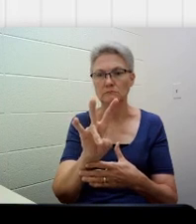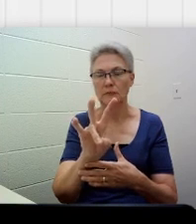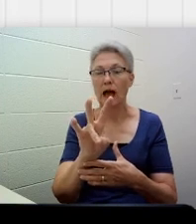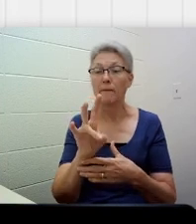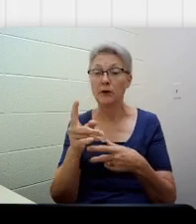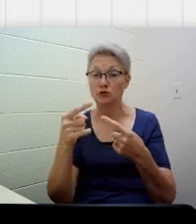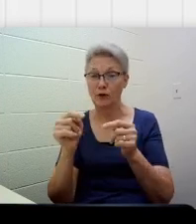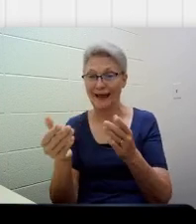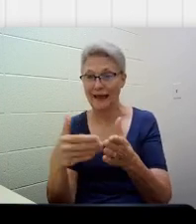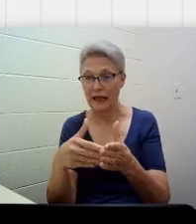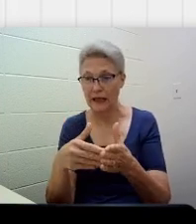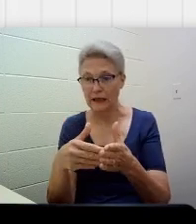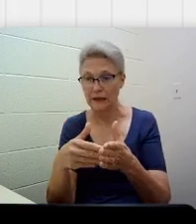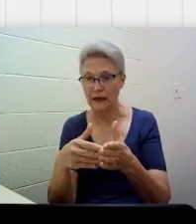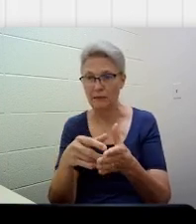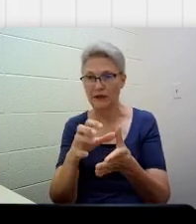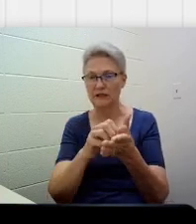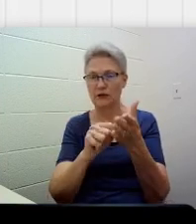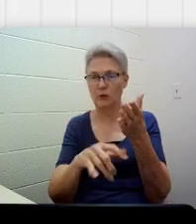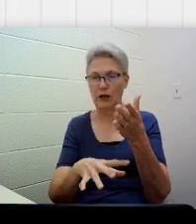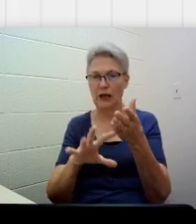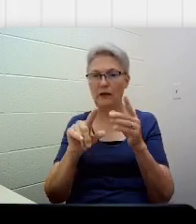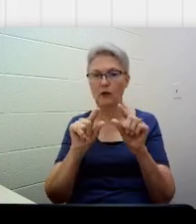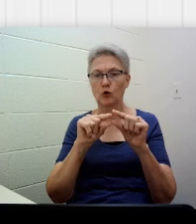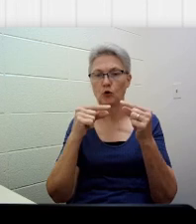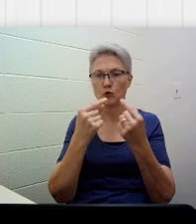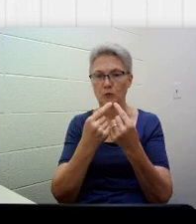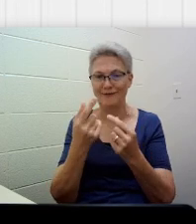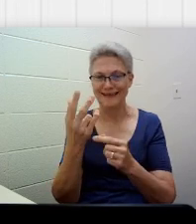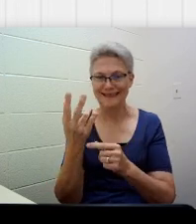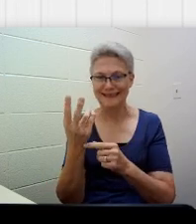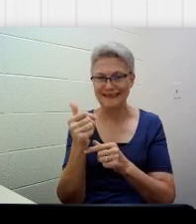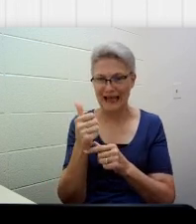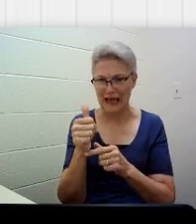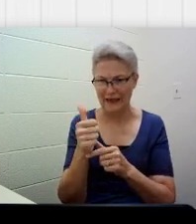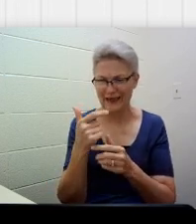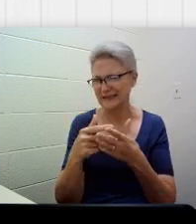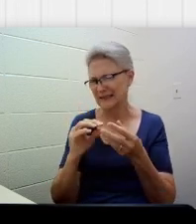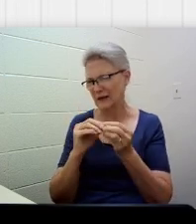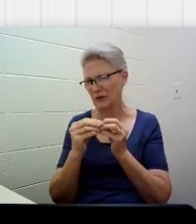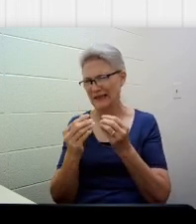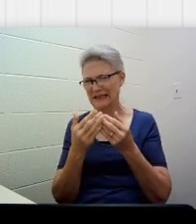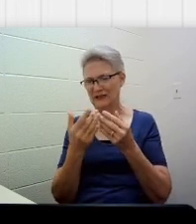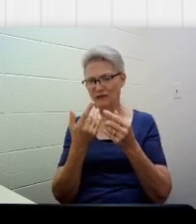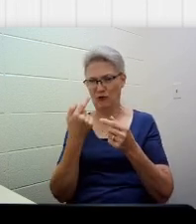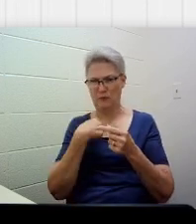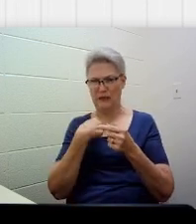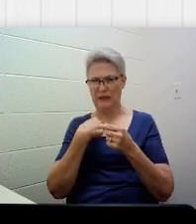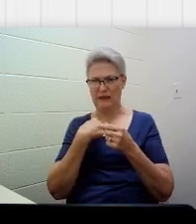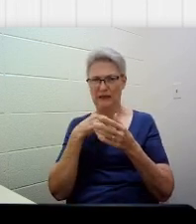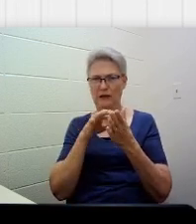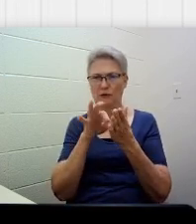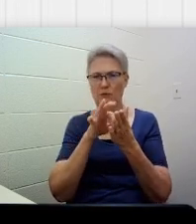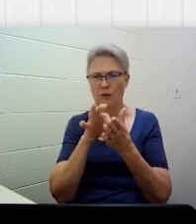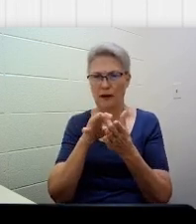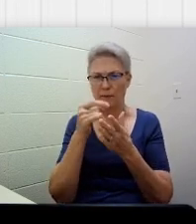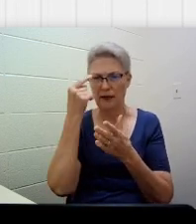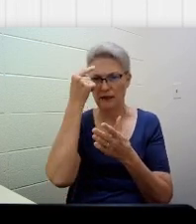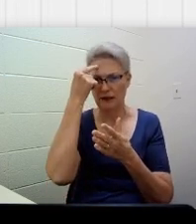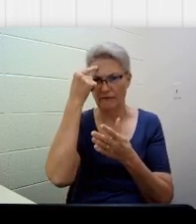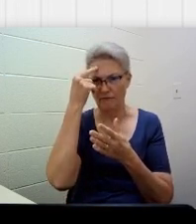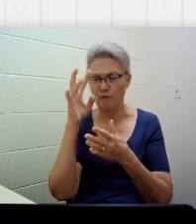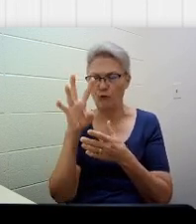I'm going to try that again. I'm going to take away another group of 10 because that's a number that's easy for me to count by mentally.